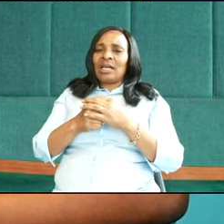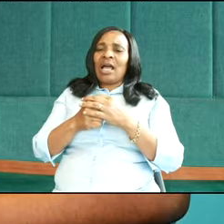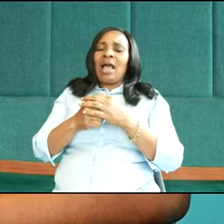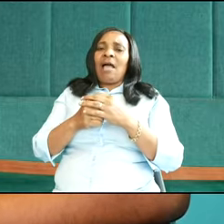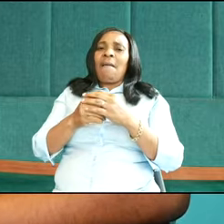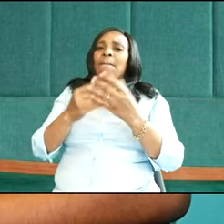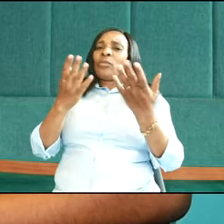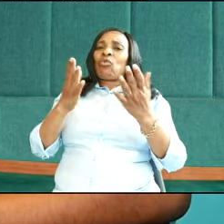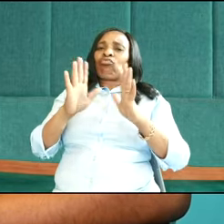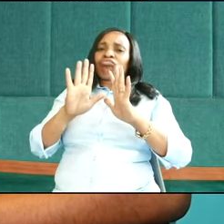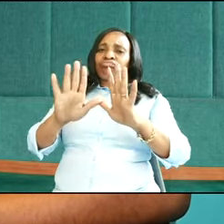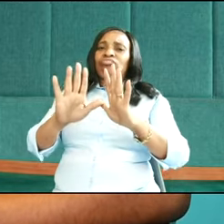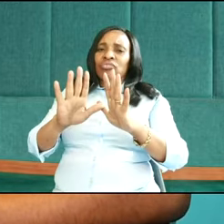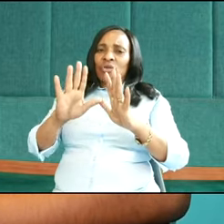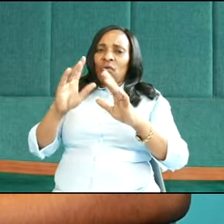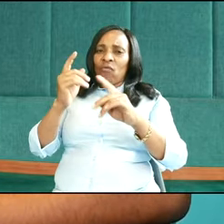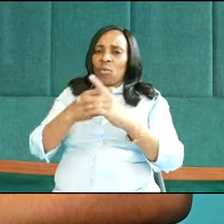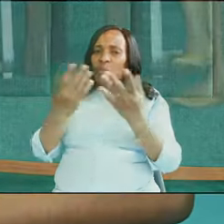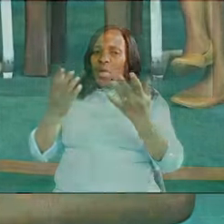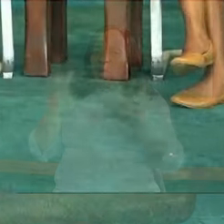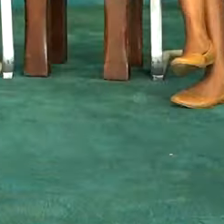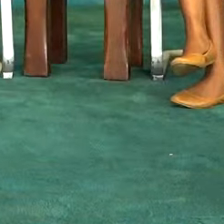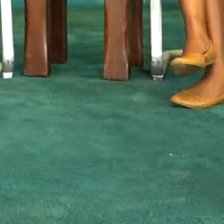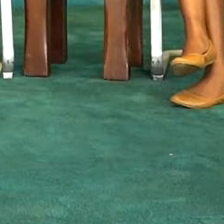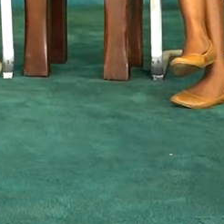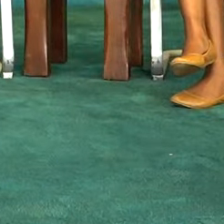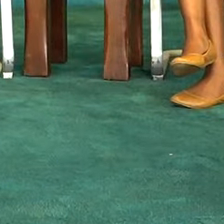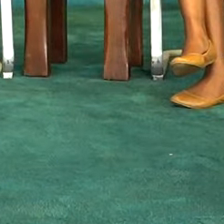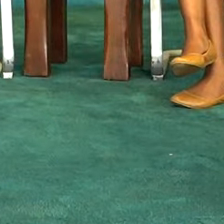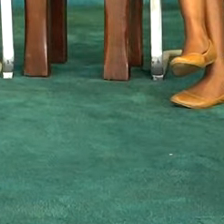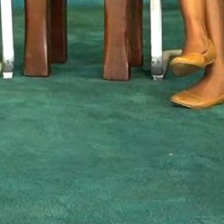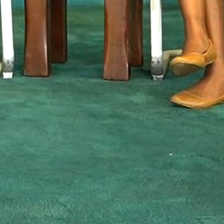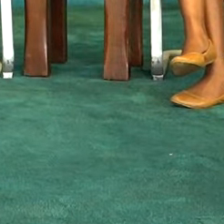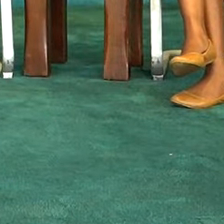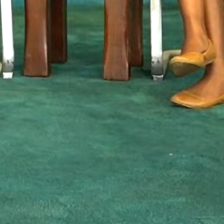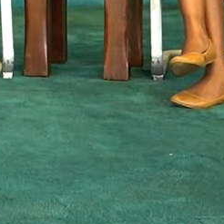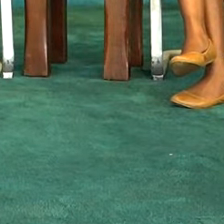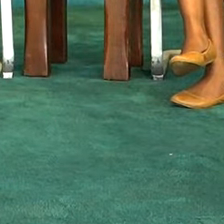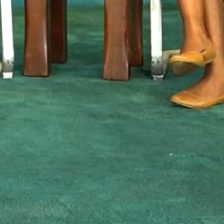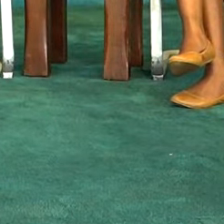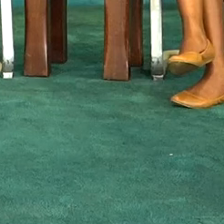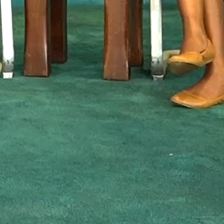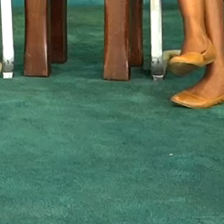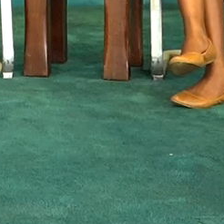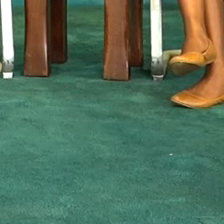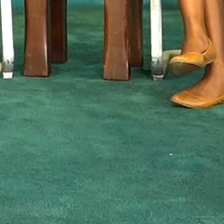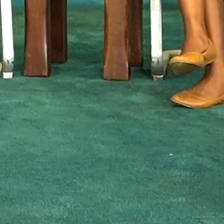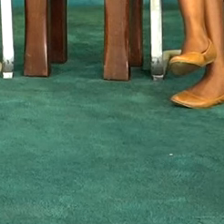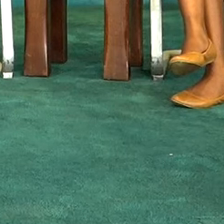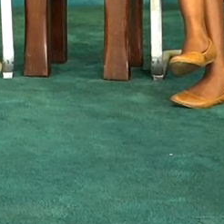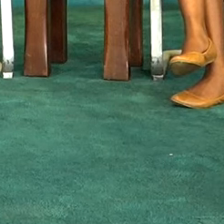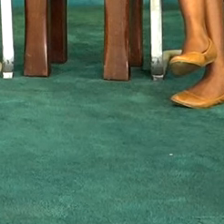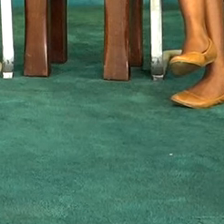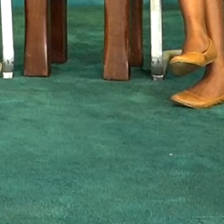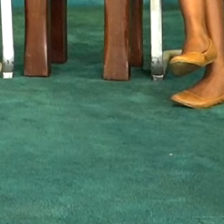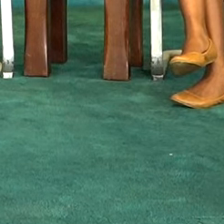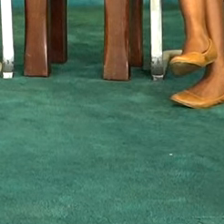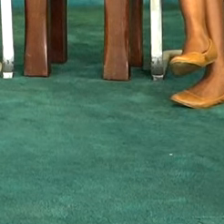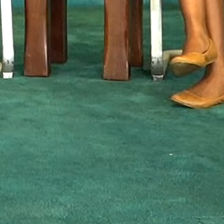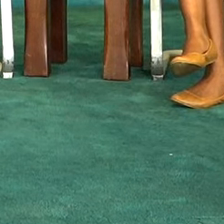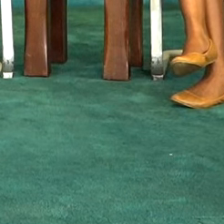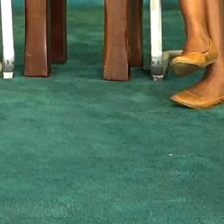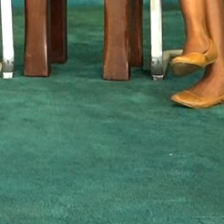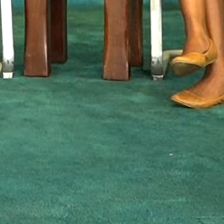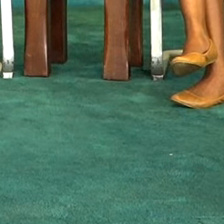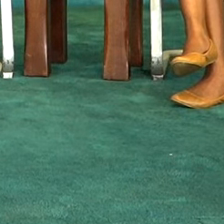drinking alcohol. Mm-hmm. Yeah. So personally, I think maybe managing